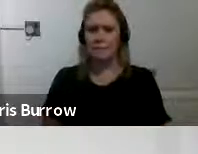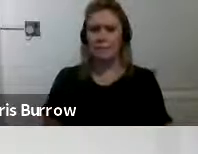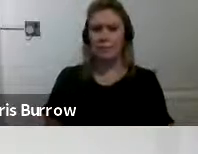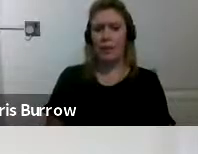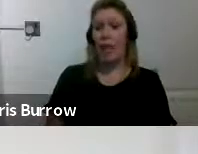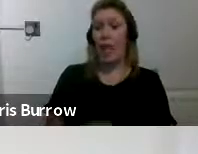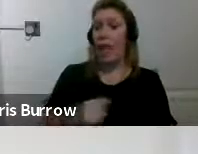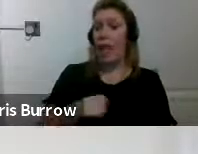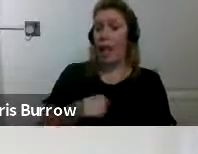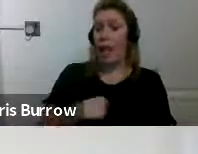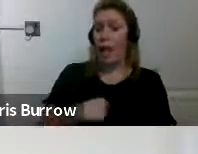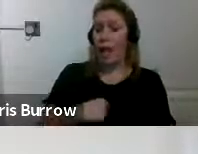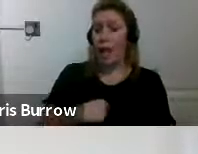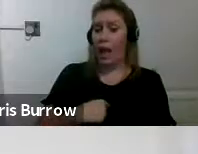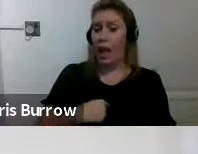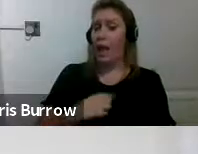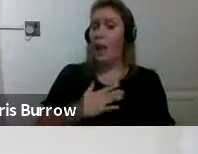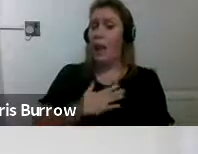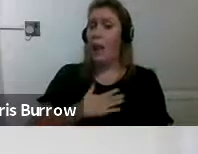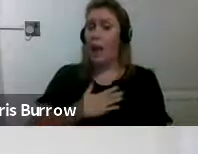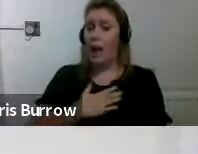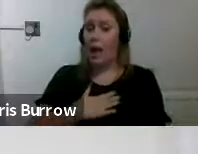I like